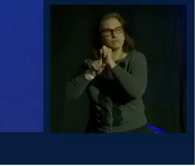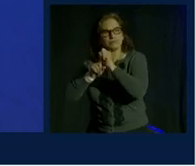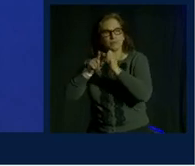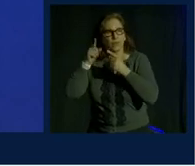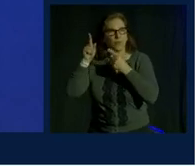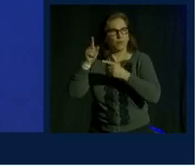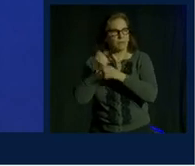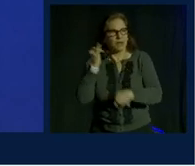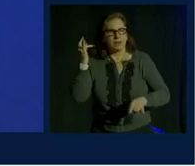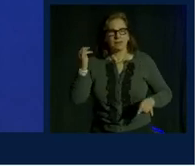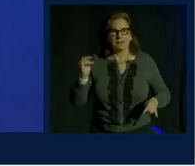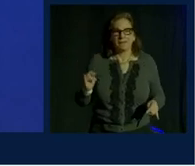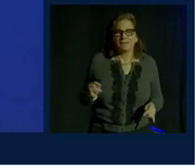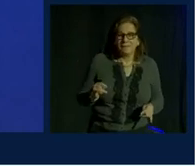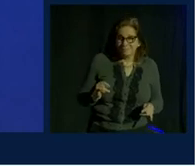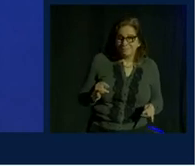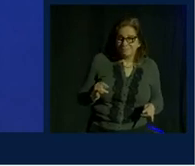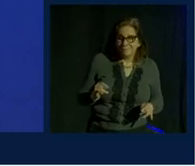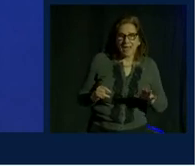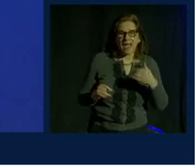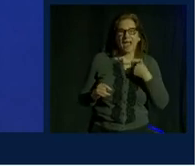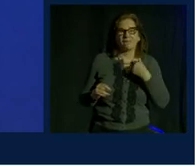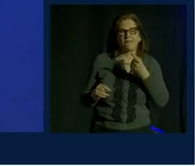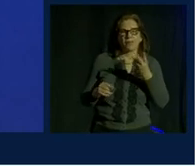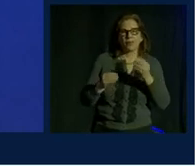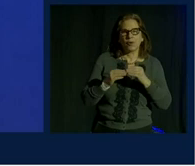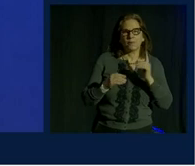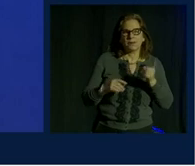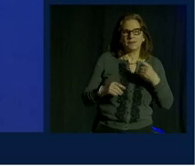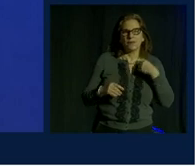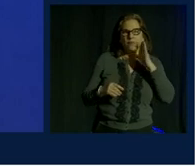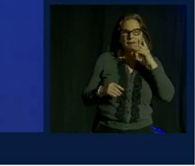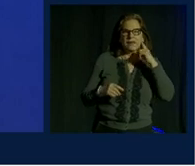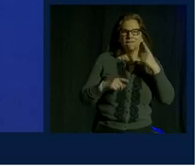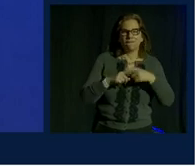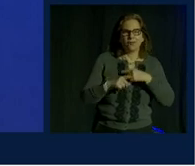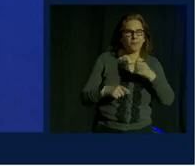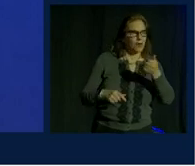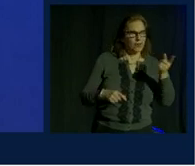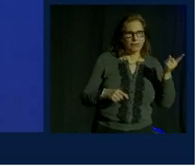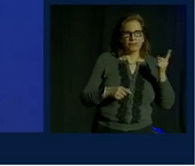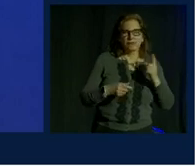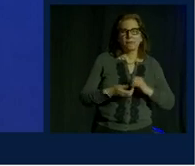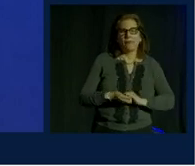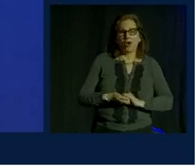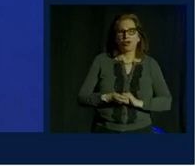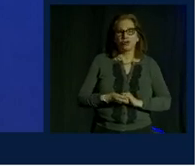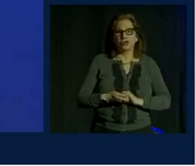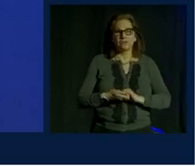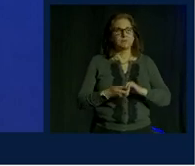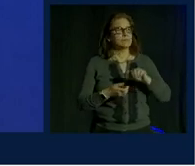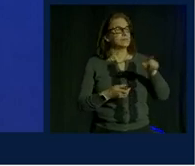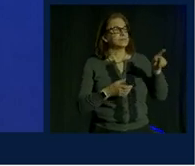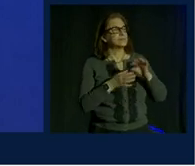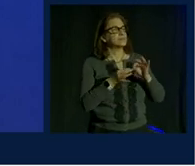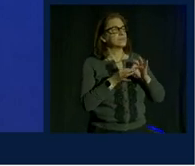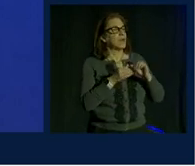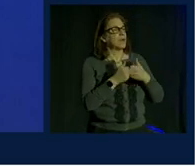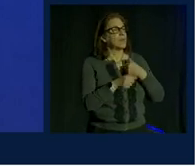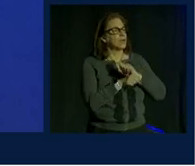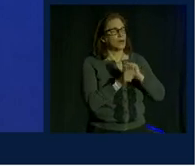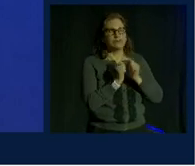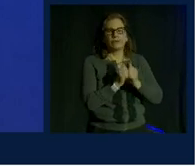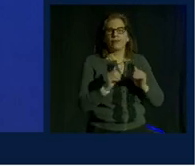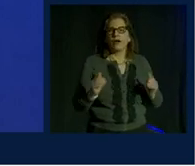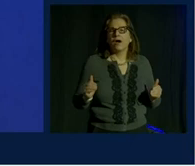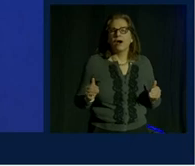Economic Development Cluster and from across district government to speak about how we're working together to meet all the goals and to